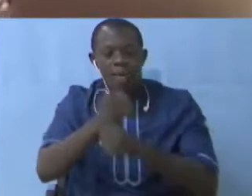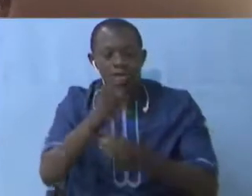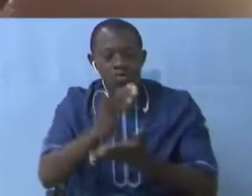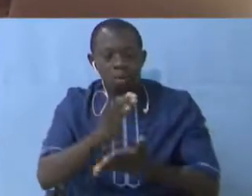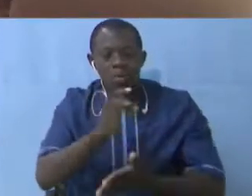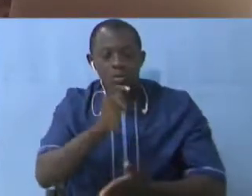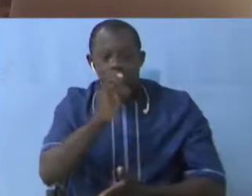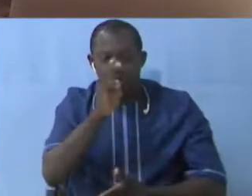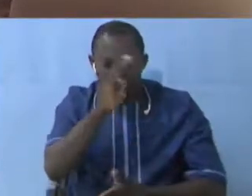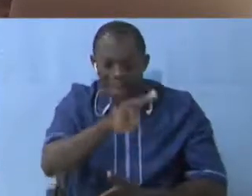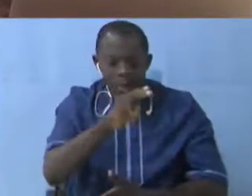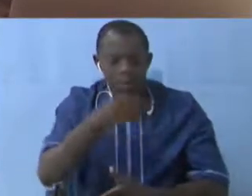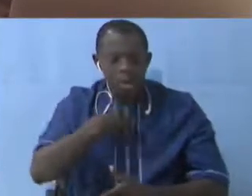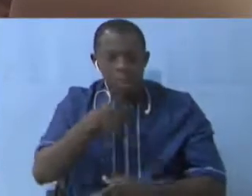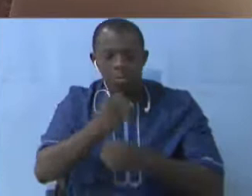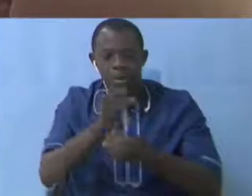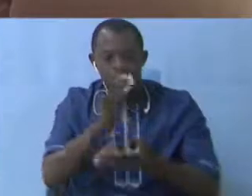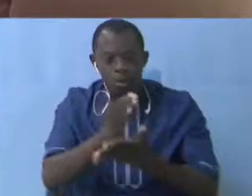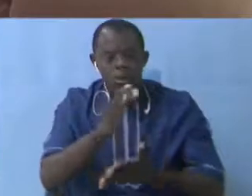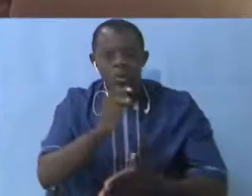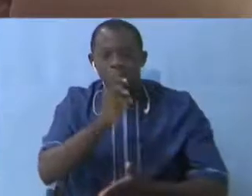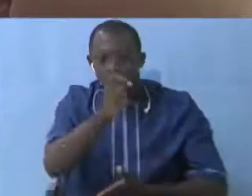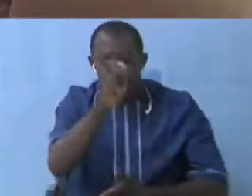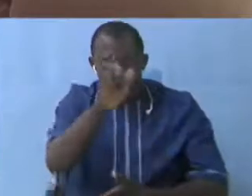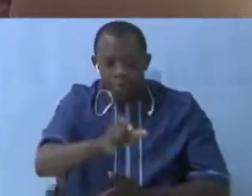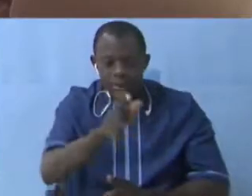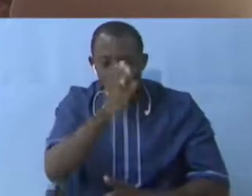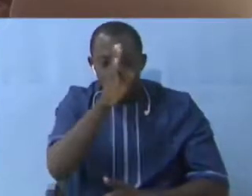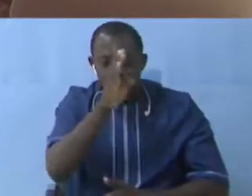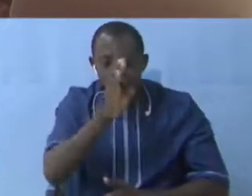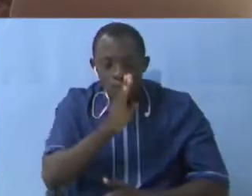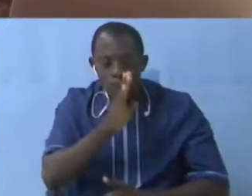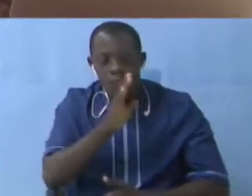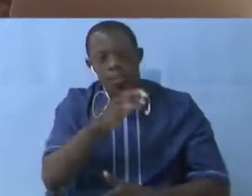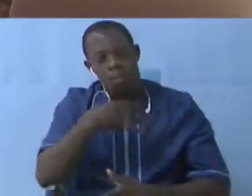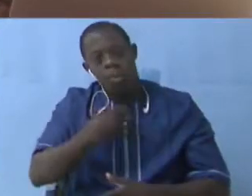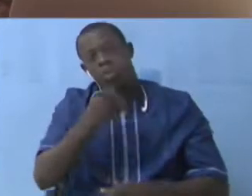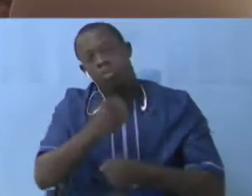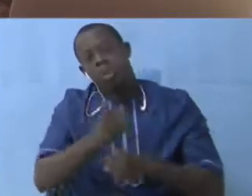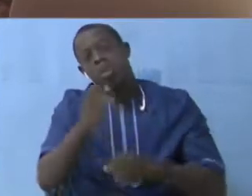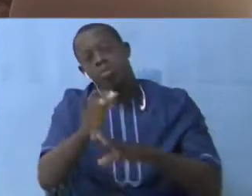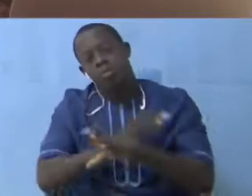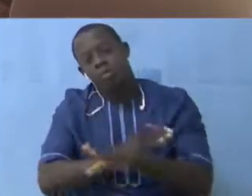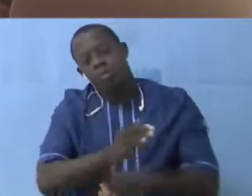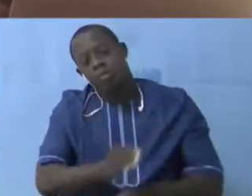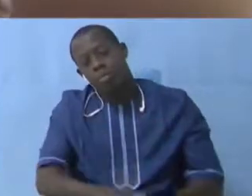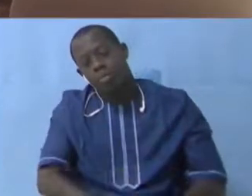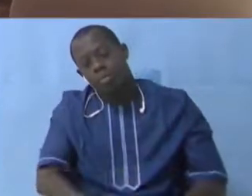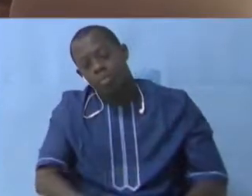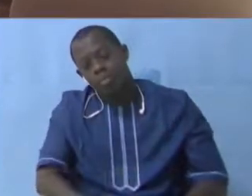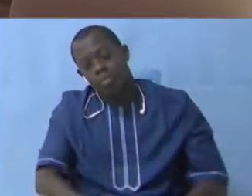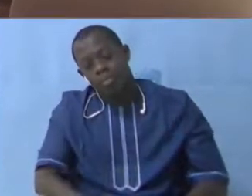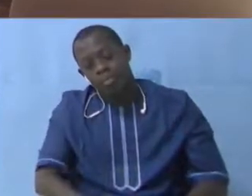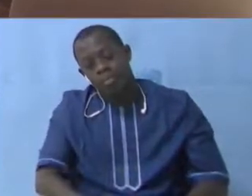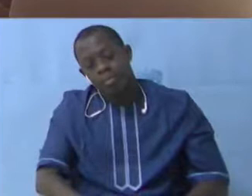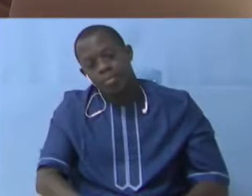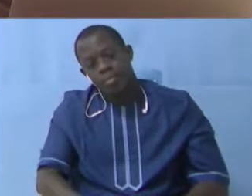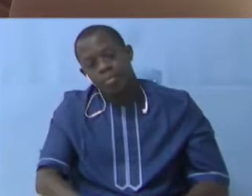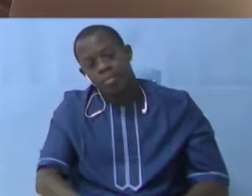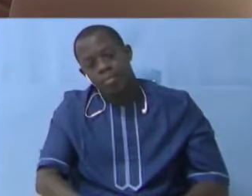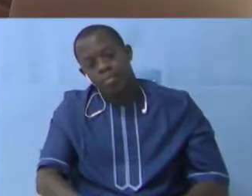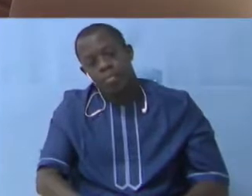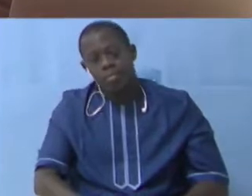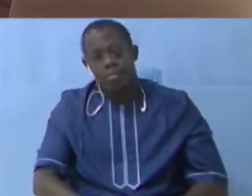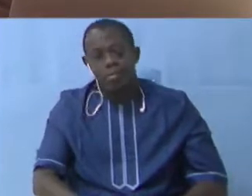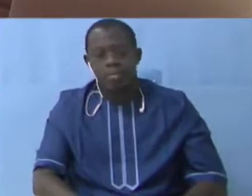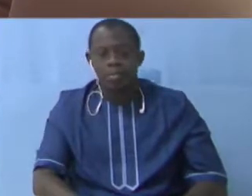try to silence journalists. NIA mooy jumtuwaay bi nga xam ne bunta la bu nguur gi daan jëfu pour dal di noppiloo ñi nga xam